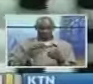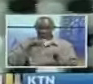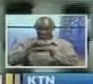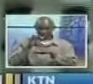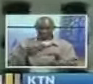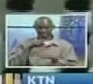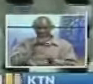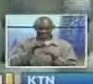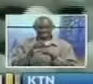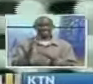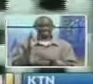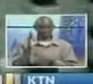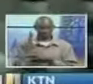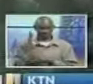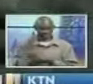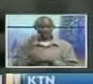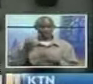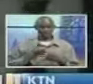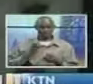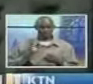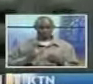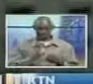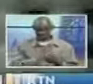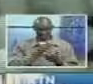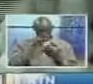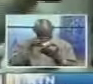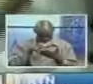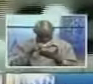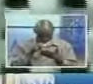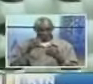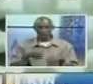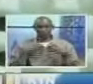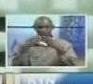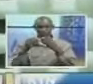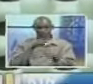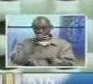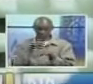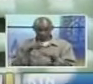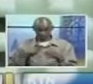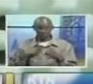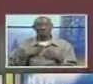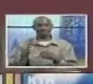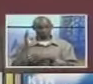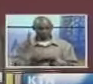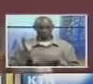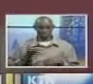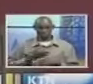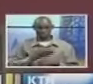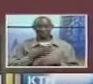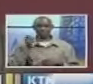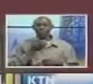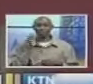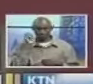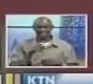to the District Security Committee, who in turn will forward the same to the Provincial Security Committee. You have to write a